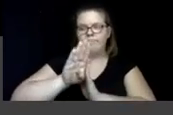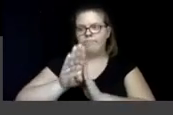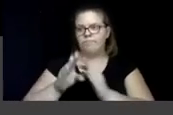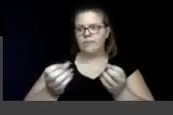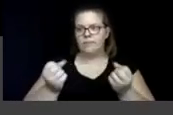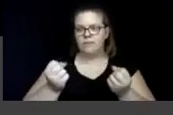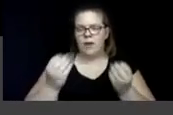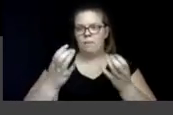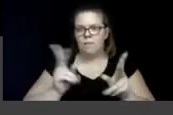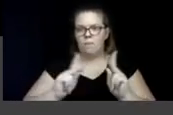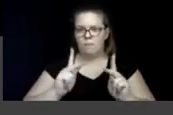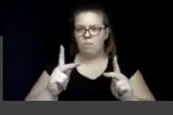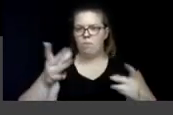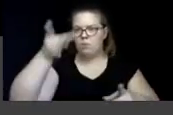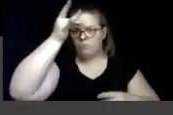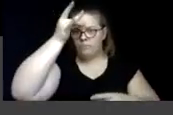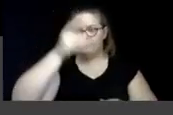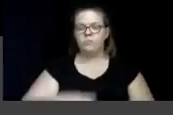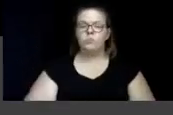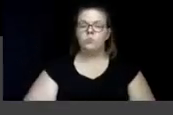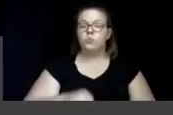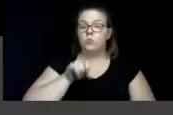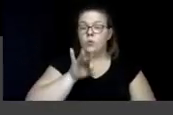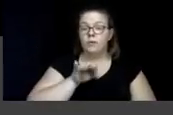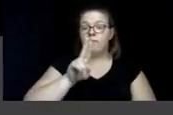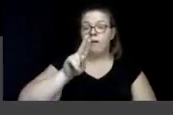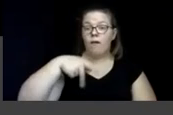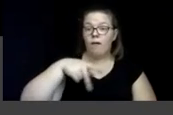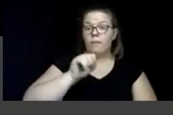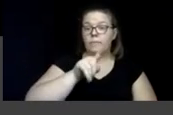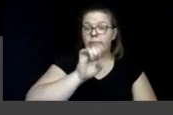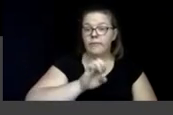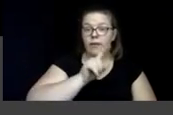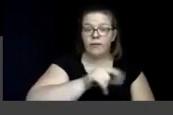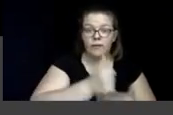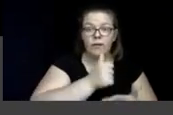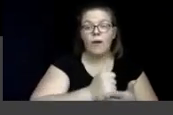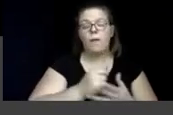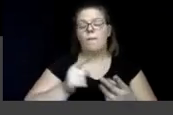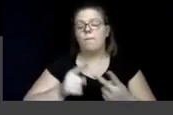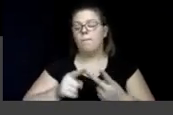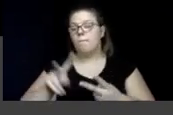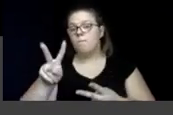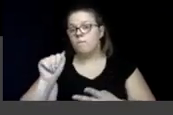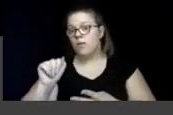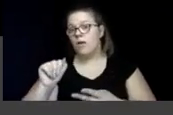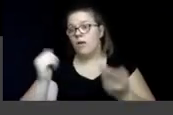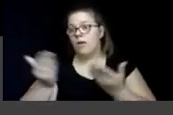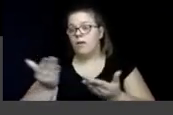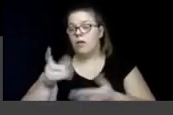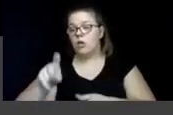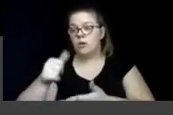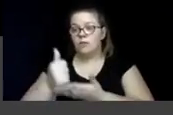we would be able to help, or if the VA here needed help, or if the VA downstate needed to move people